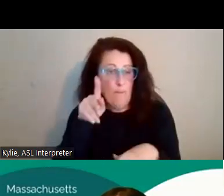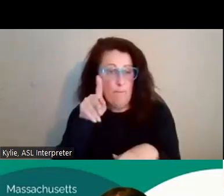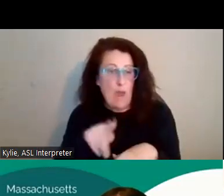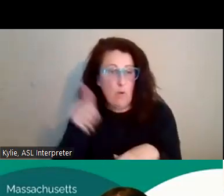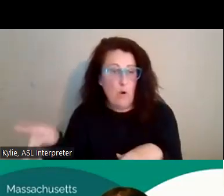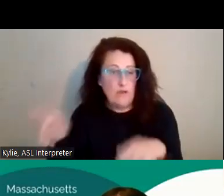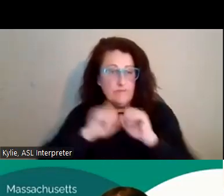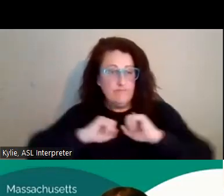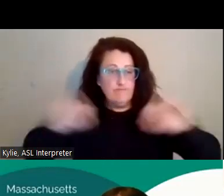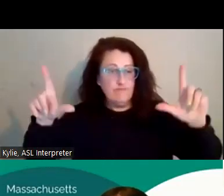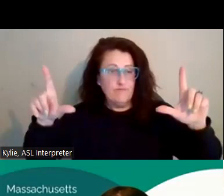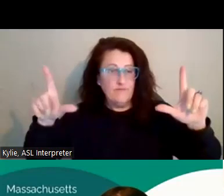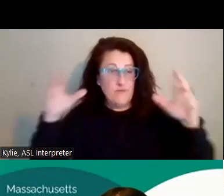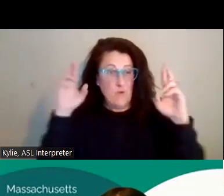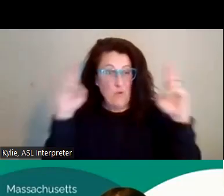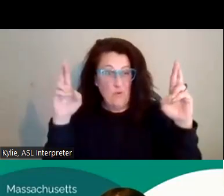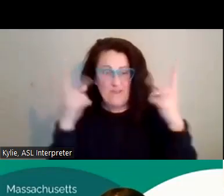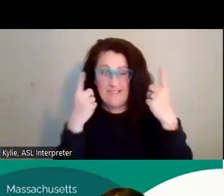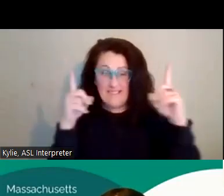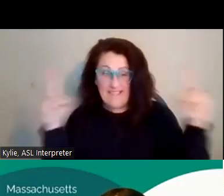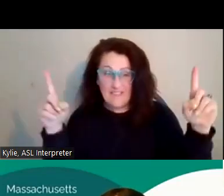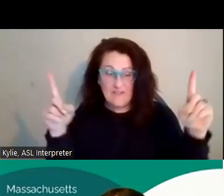hopefully successfully for everybody.